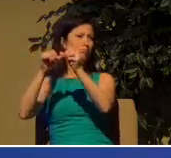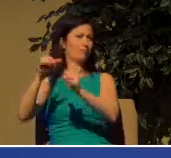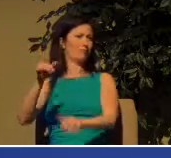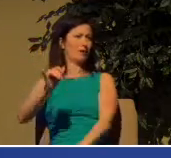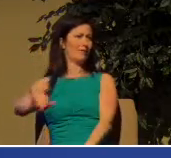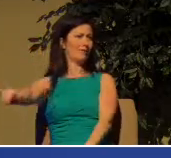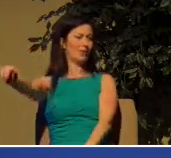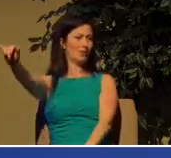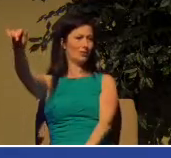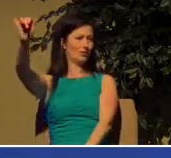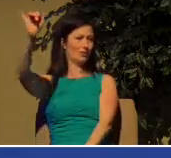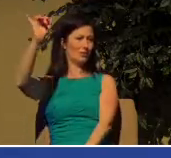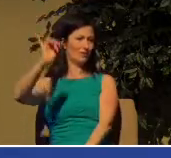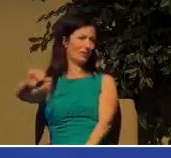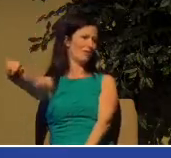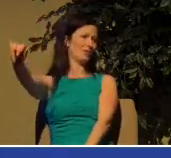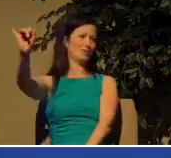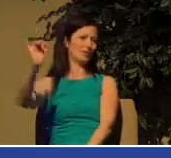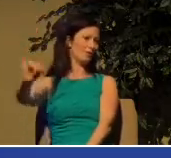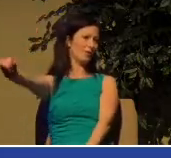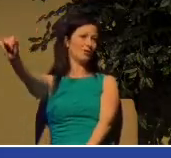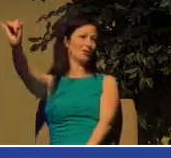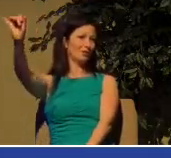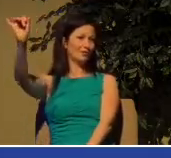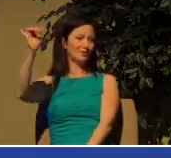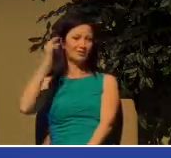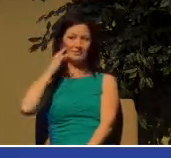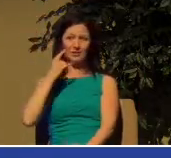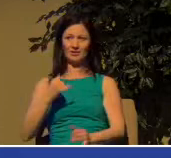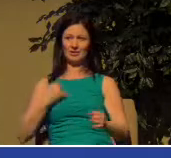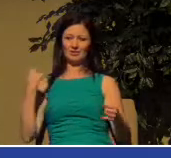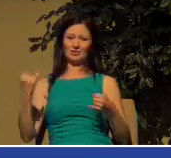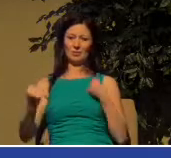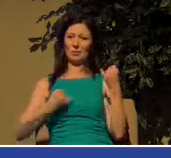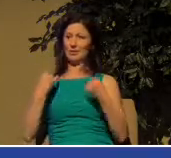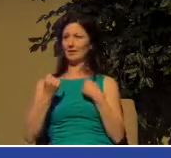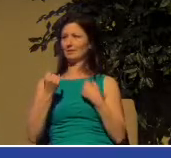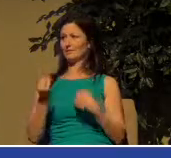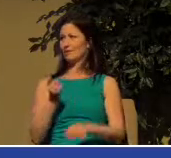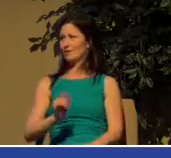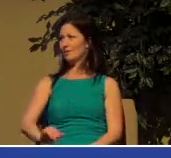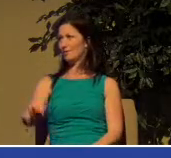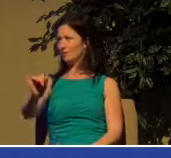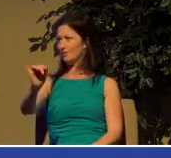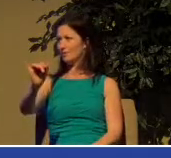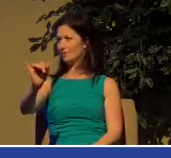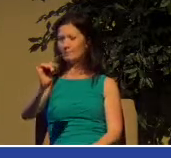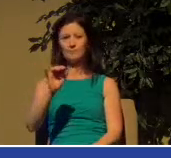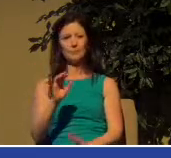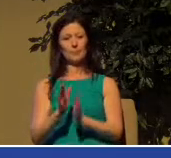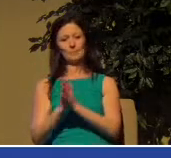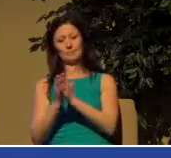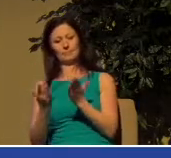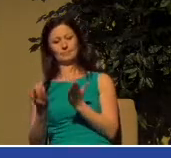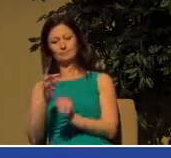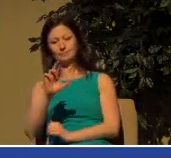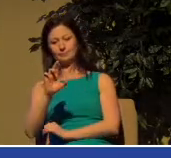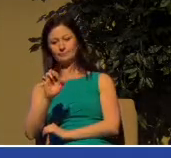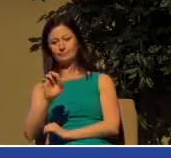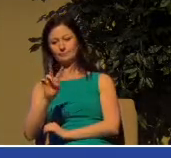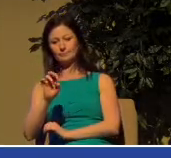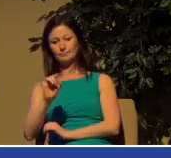that we would have eternal joy. And that, of course, is what in the book of Revelation, John